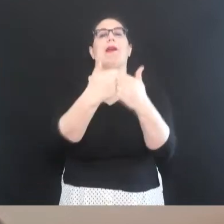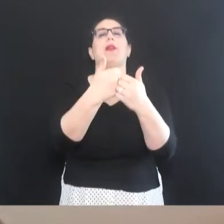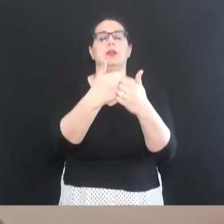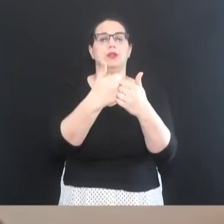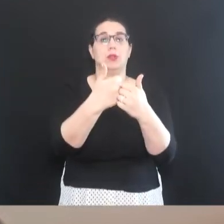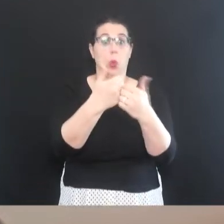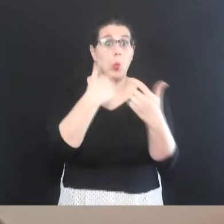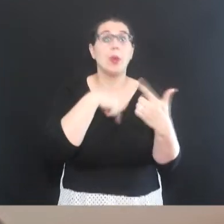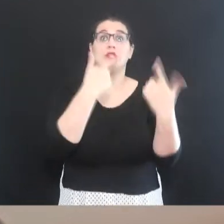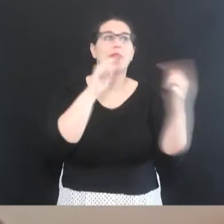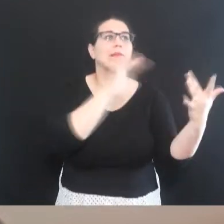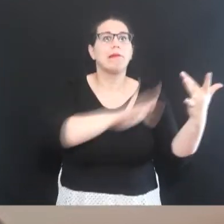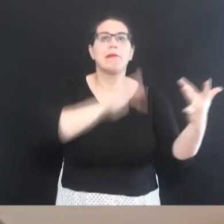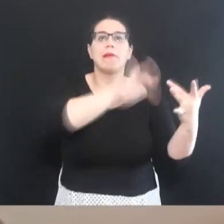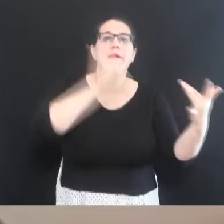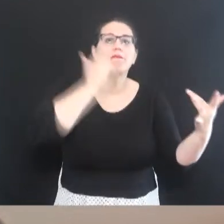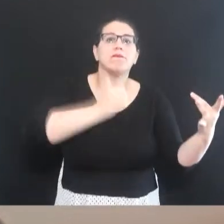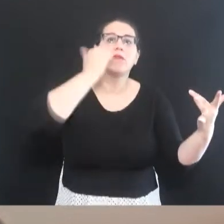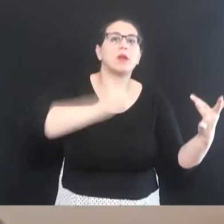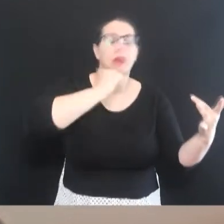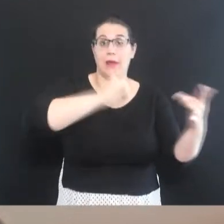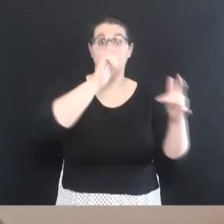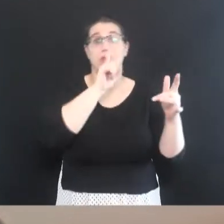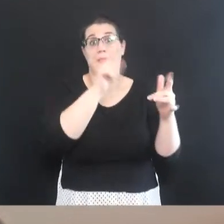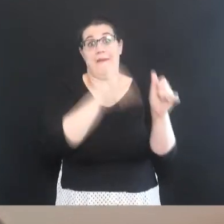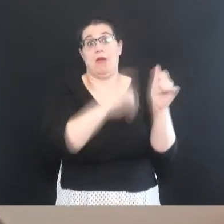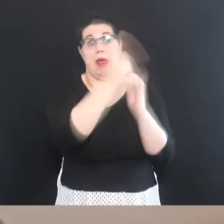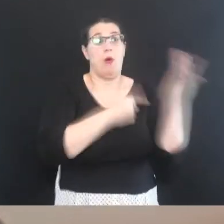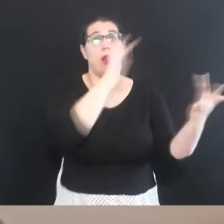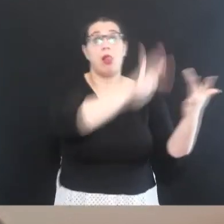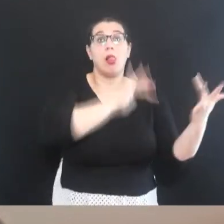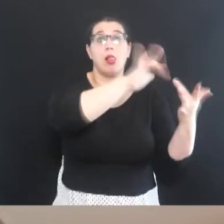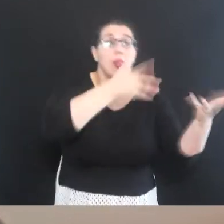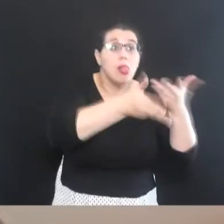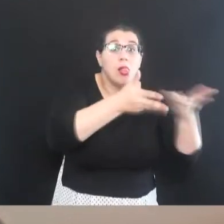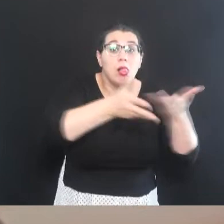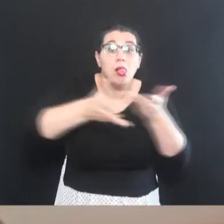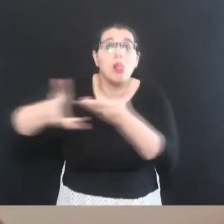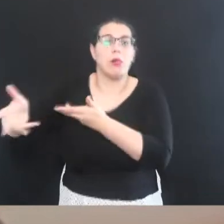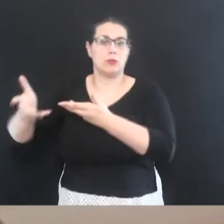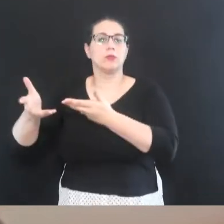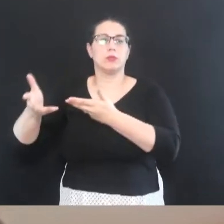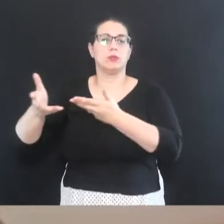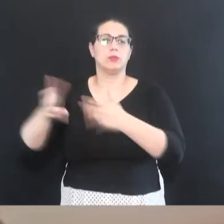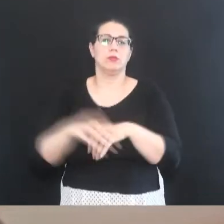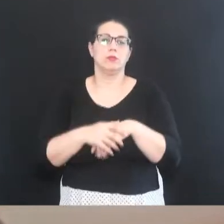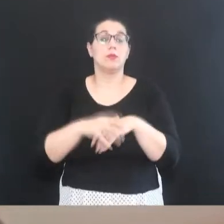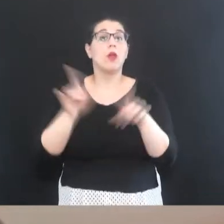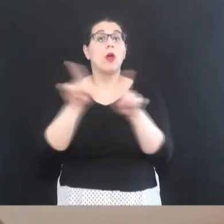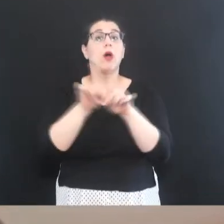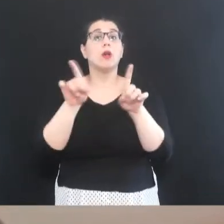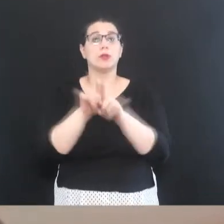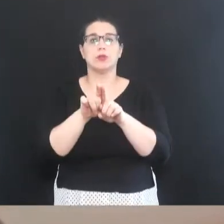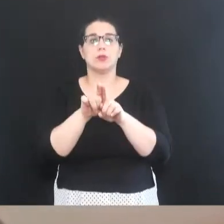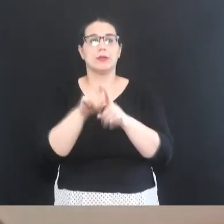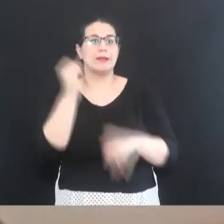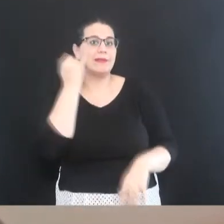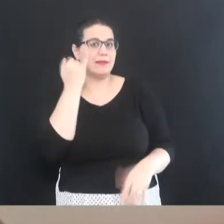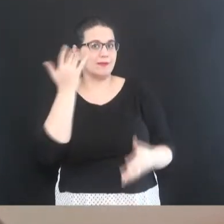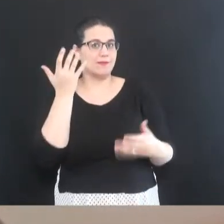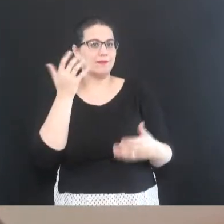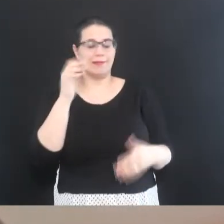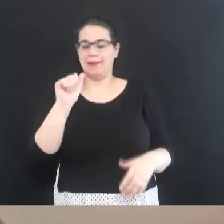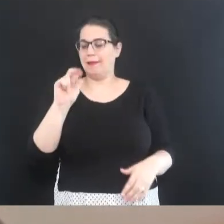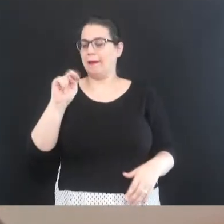daily, but hourly. We are also moving where available antibodies, the